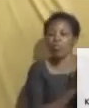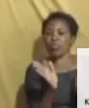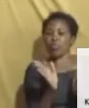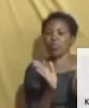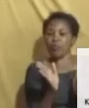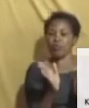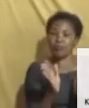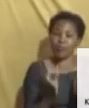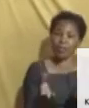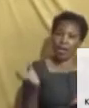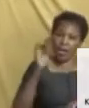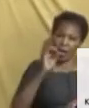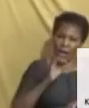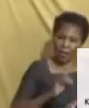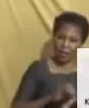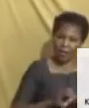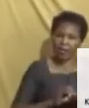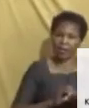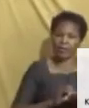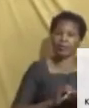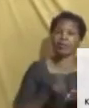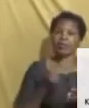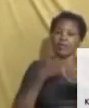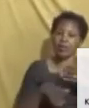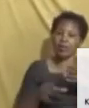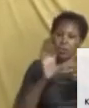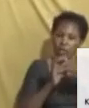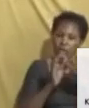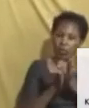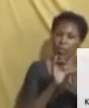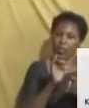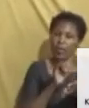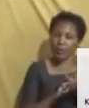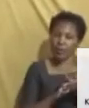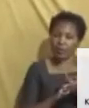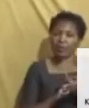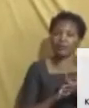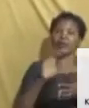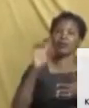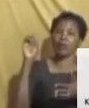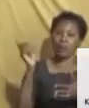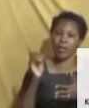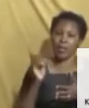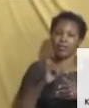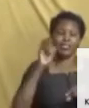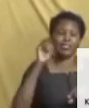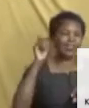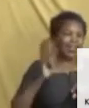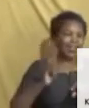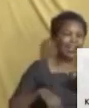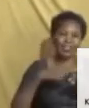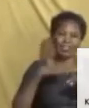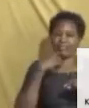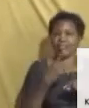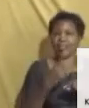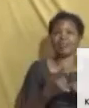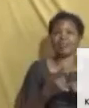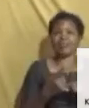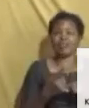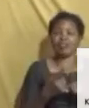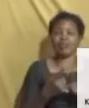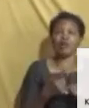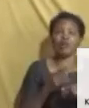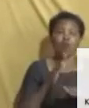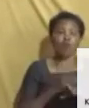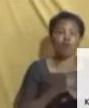And fundamental to that premise is this: the president cannot say from